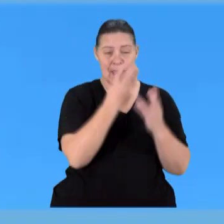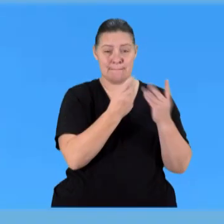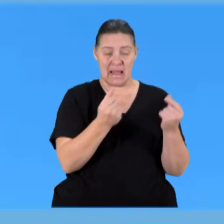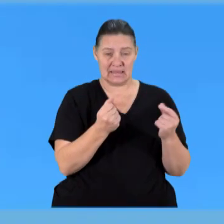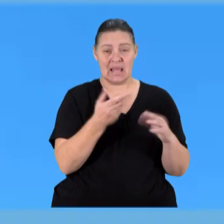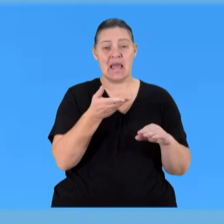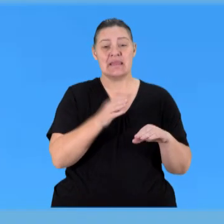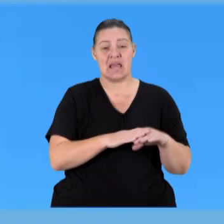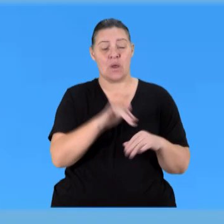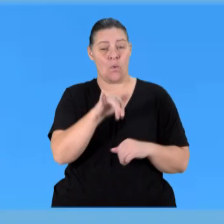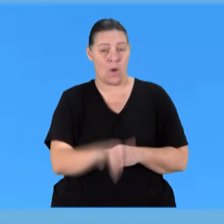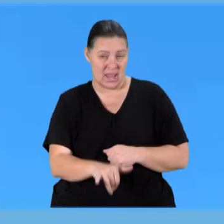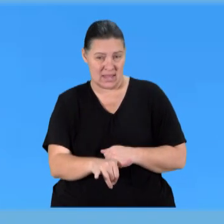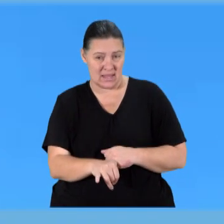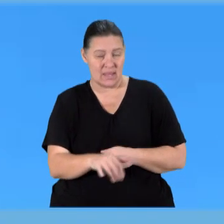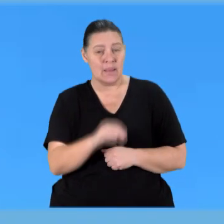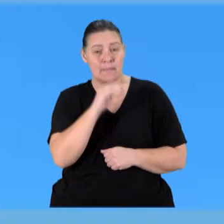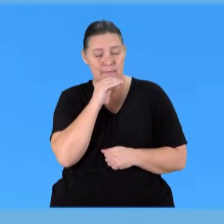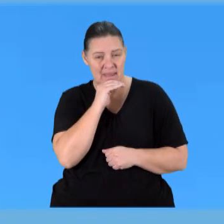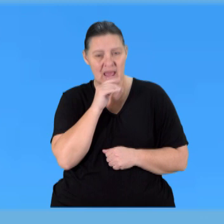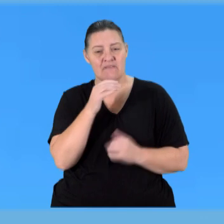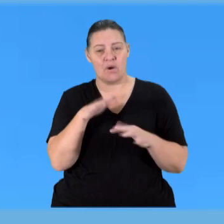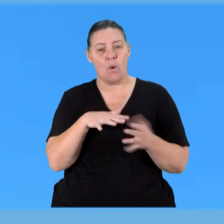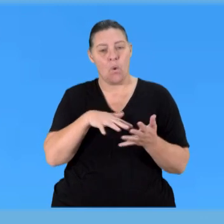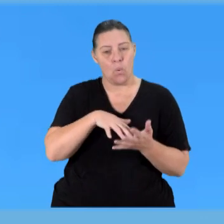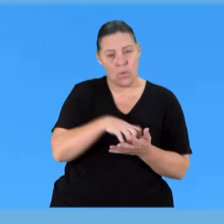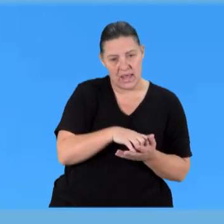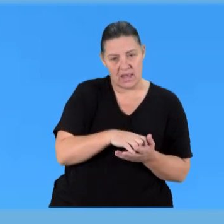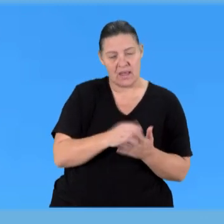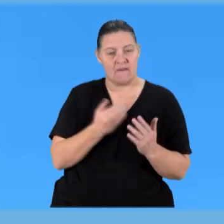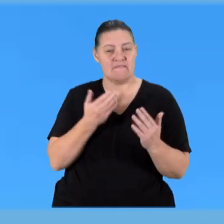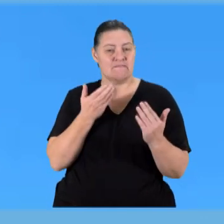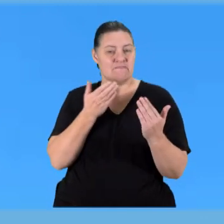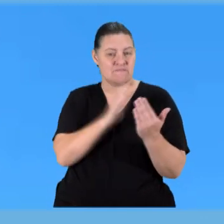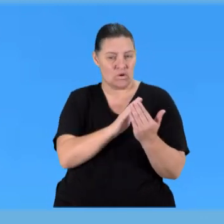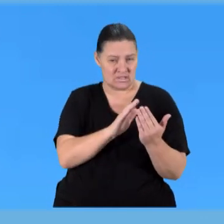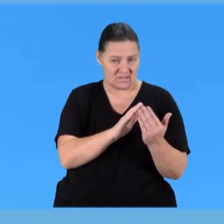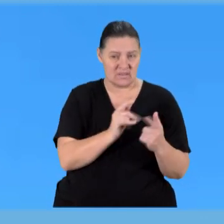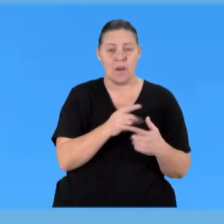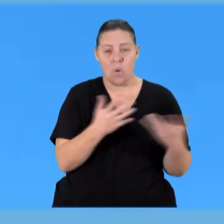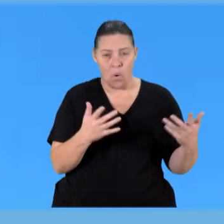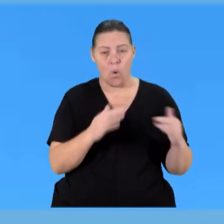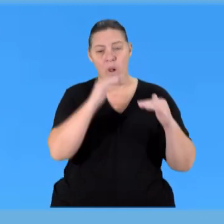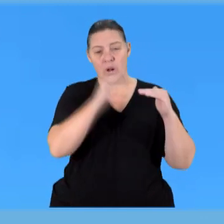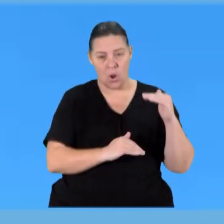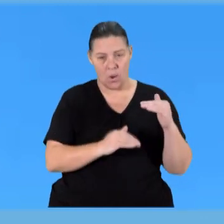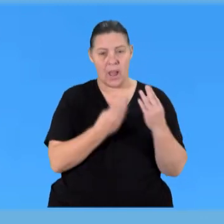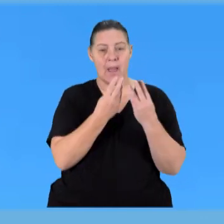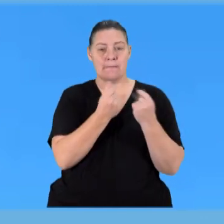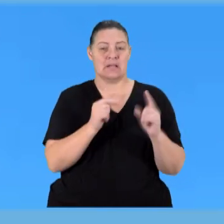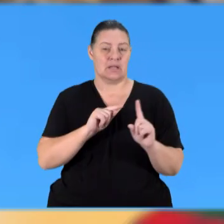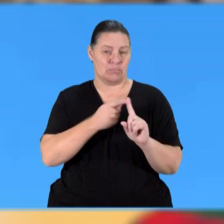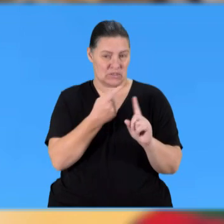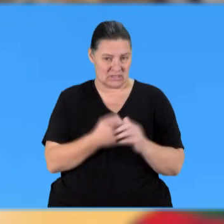higher melting point than Y, it then means that Y has weaker forces of attraction or a much lower melting